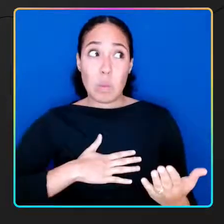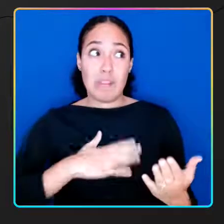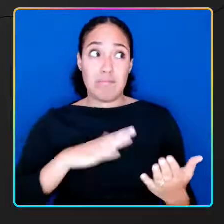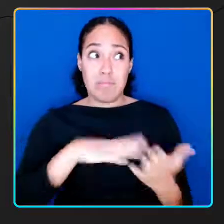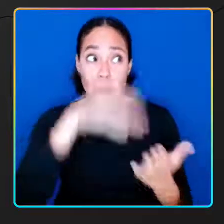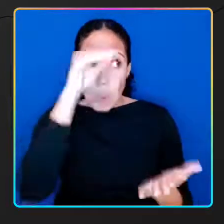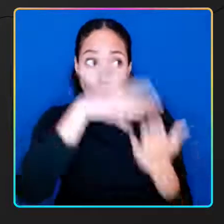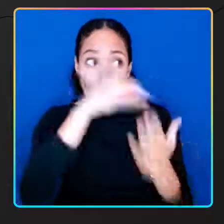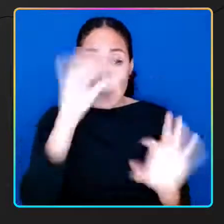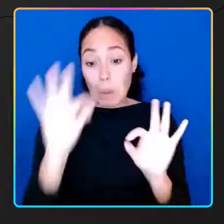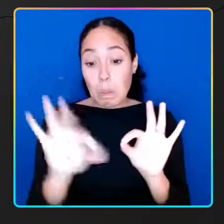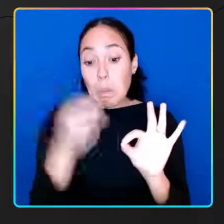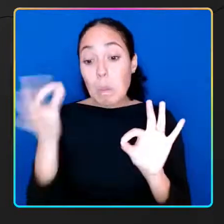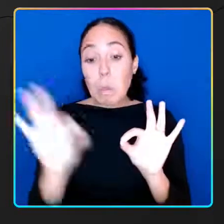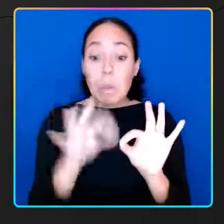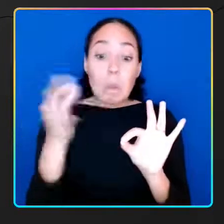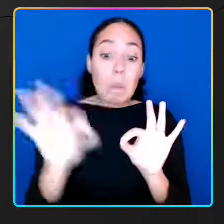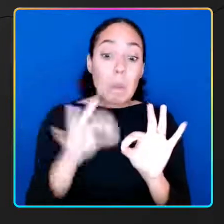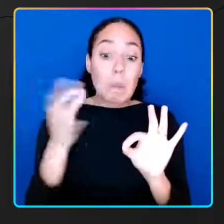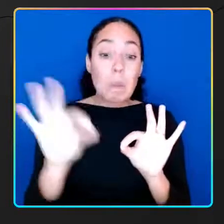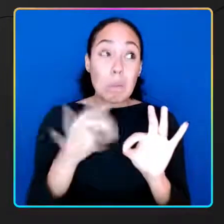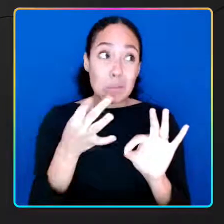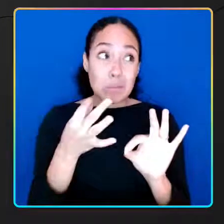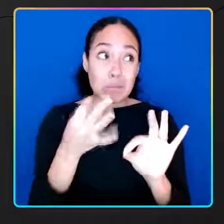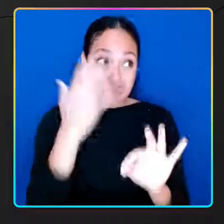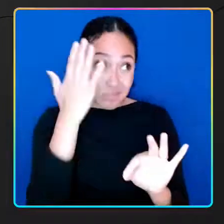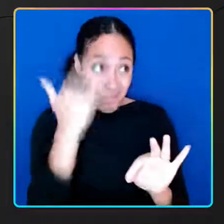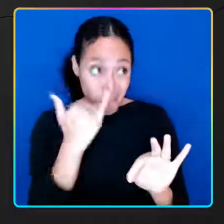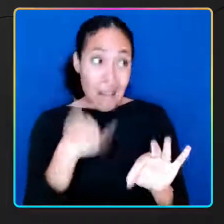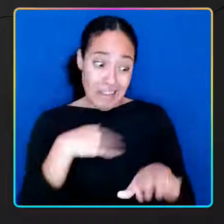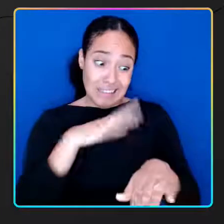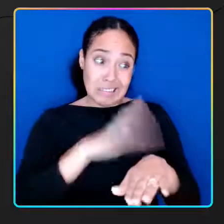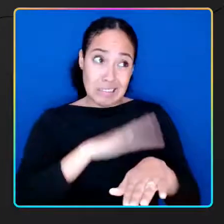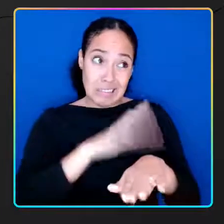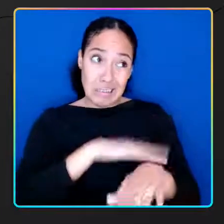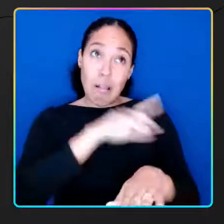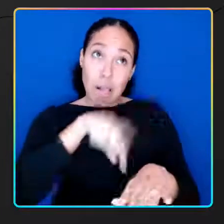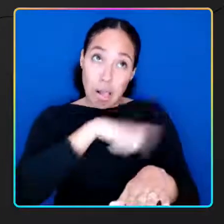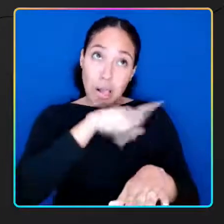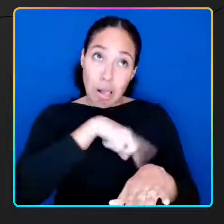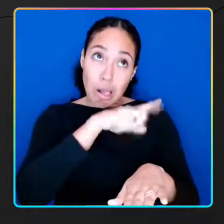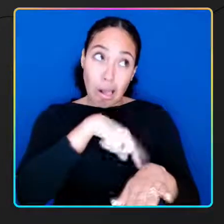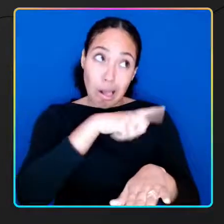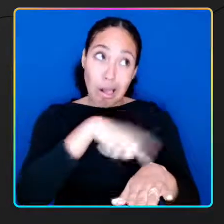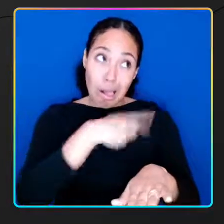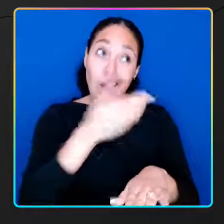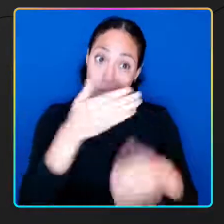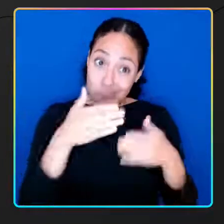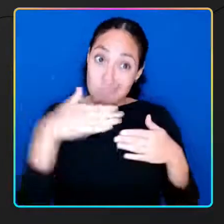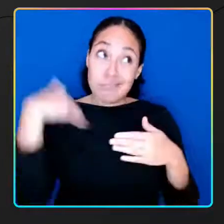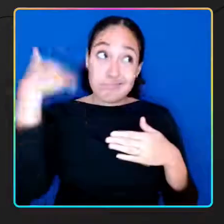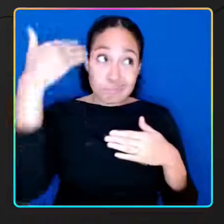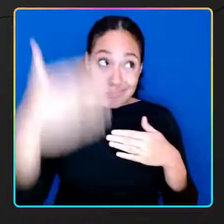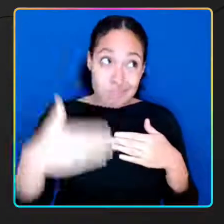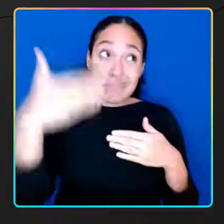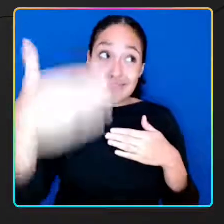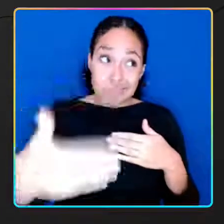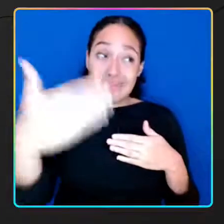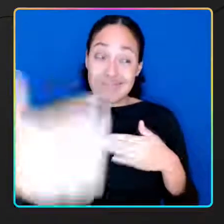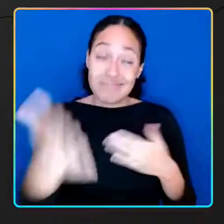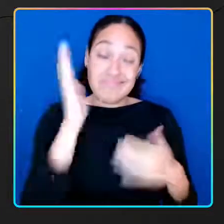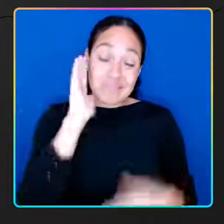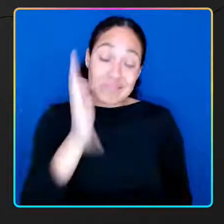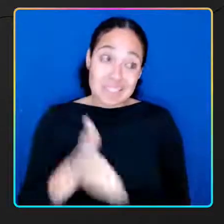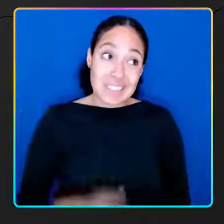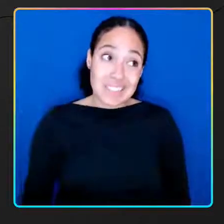going to be waiting a lot while you're doing the homeworks for this class. There's going to be a lot of dead time where you're just going to be